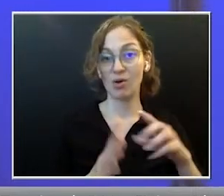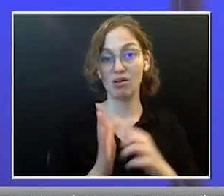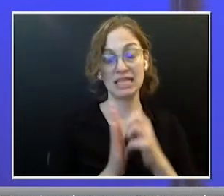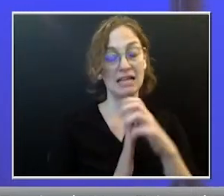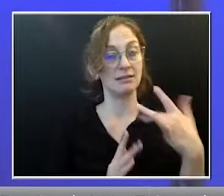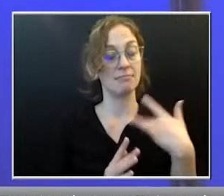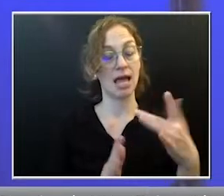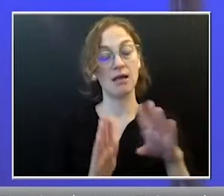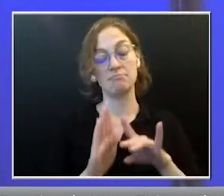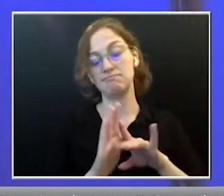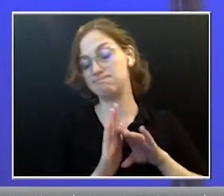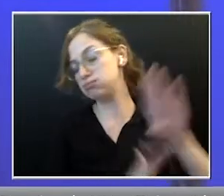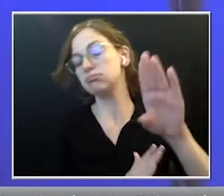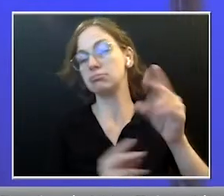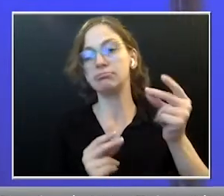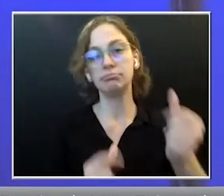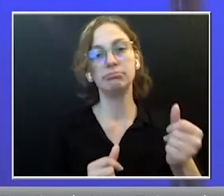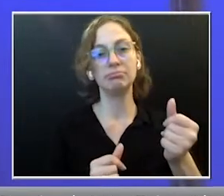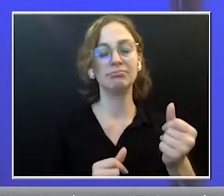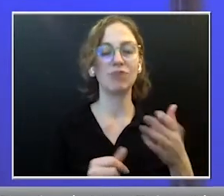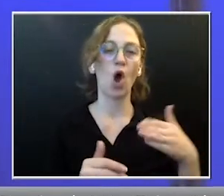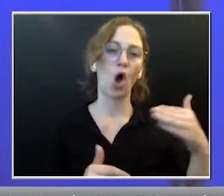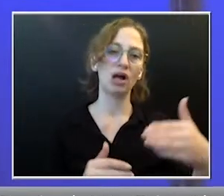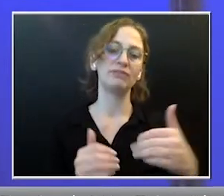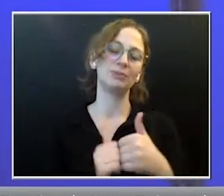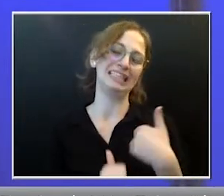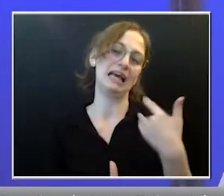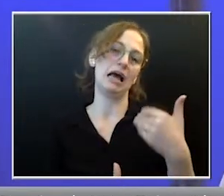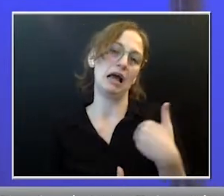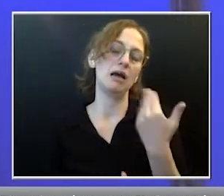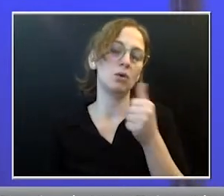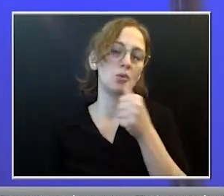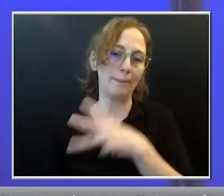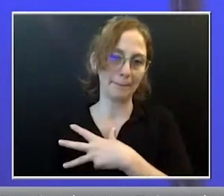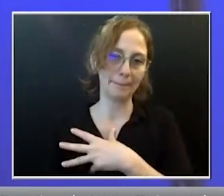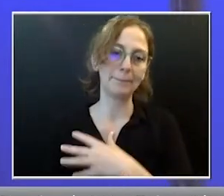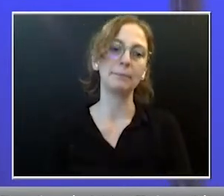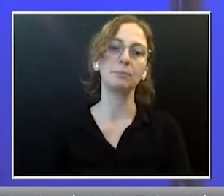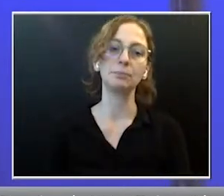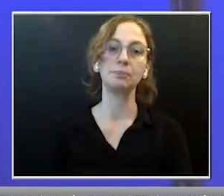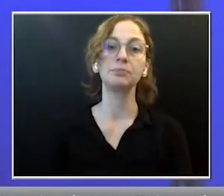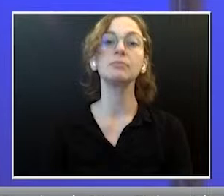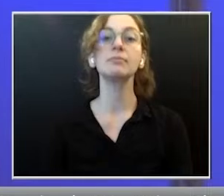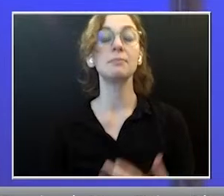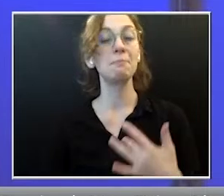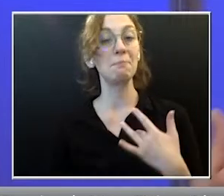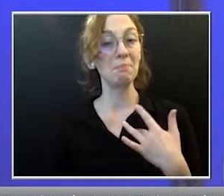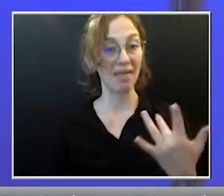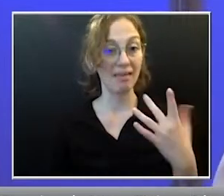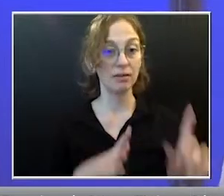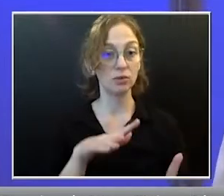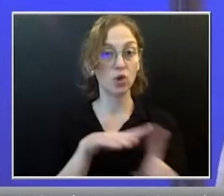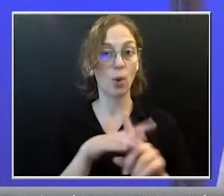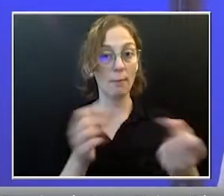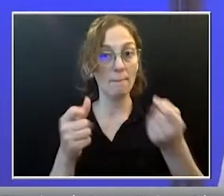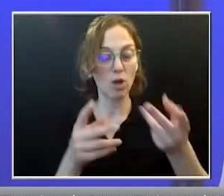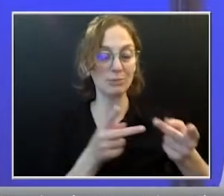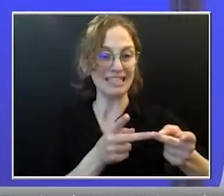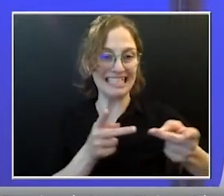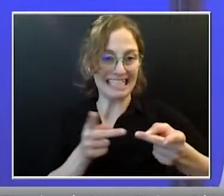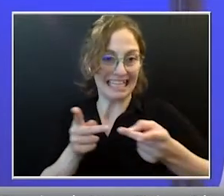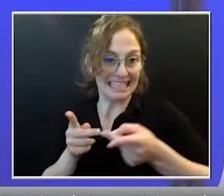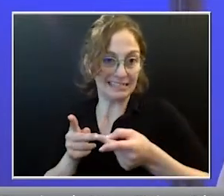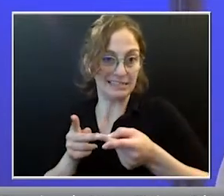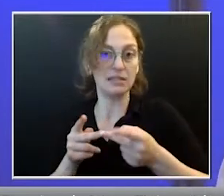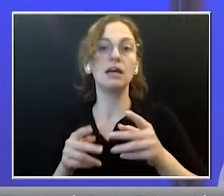young women, and they often develop in multiple sites in the breast tissue, and they often occur on both